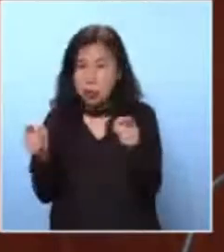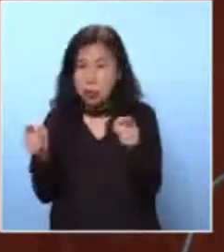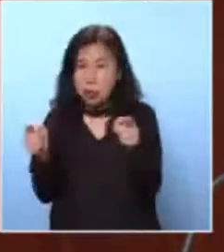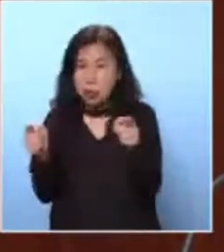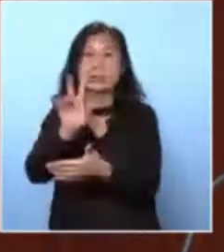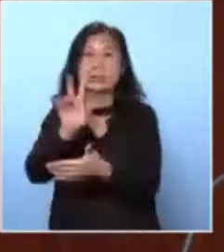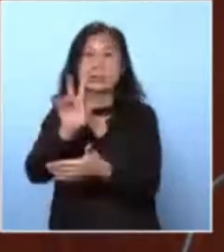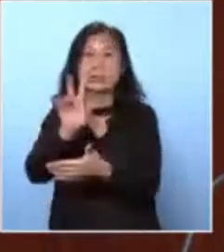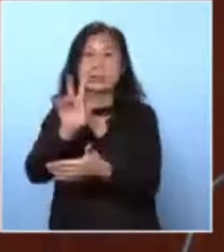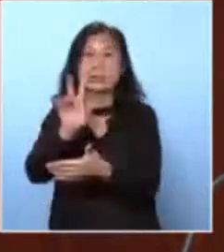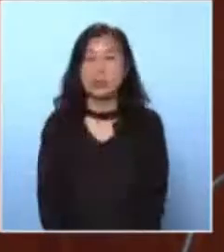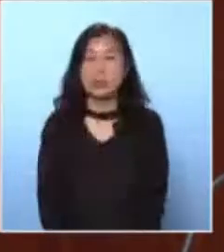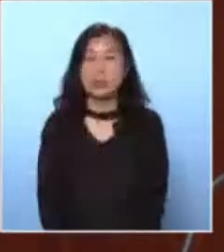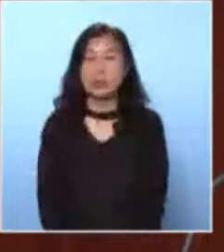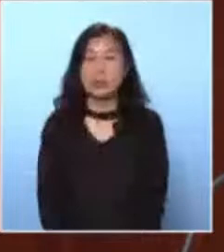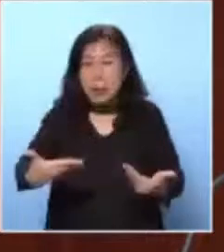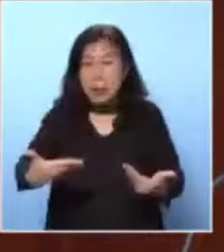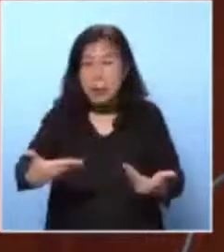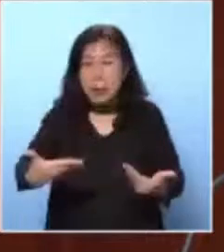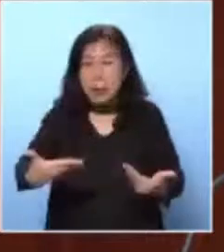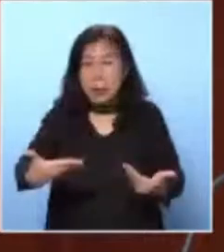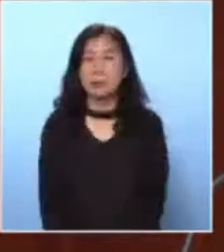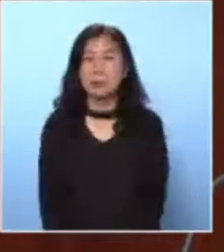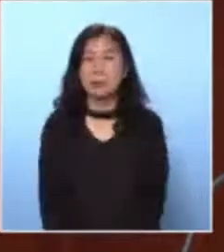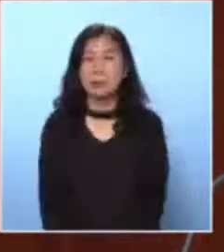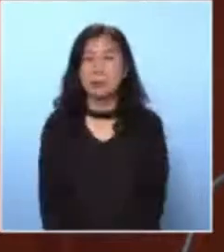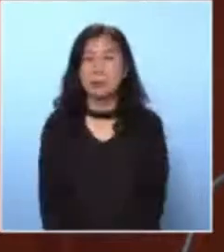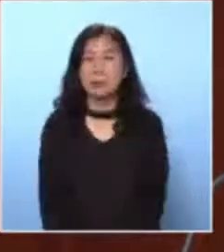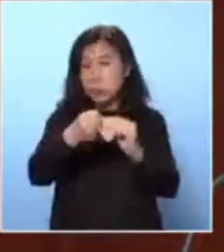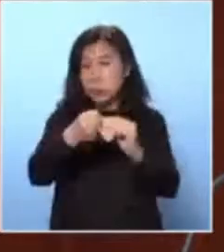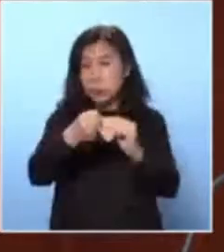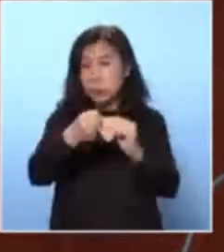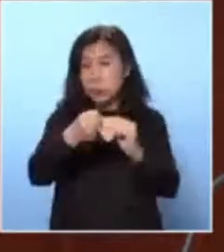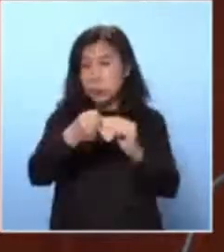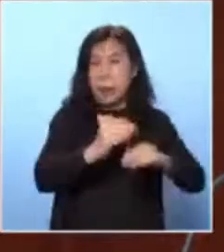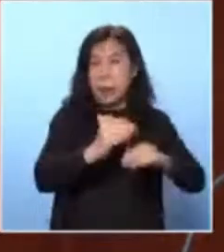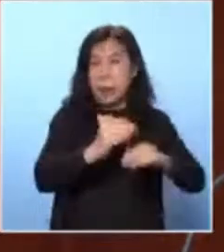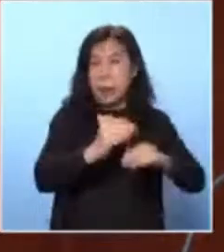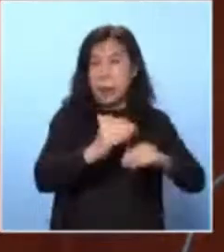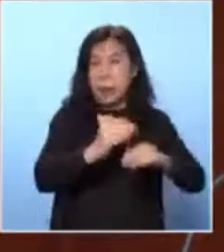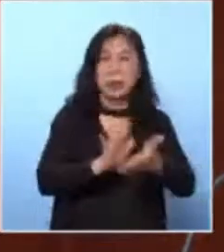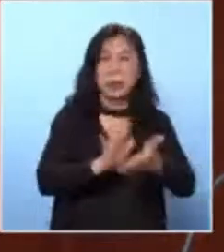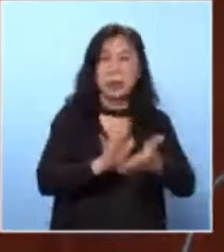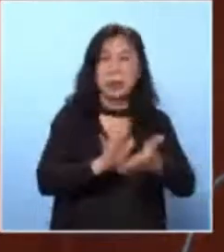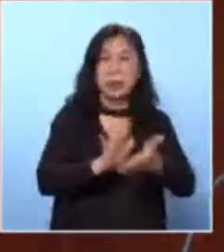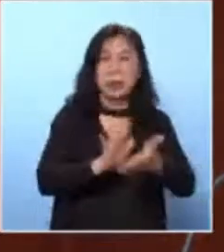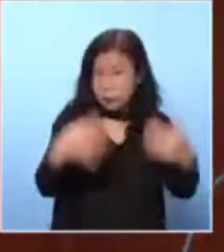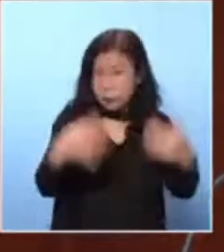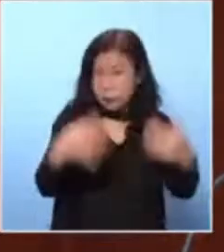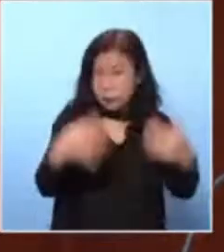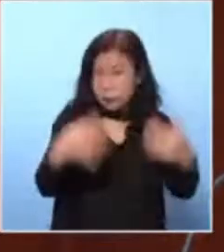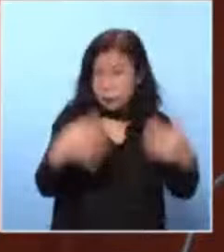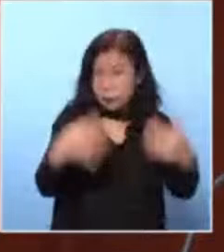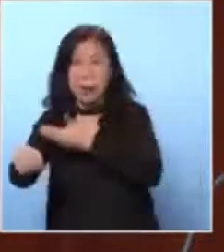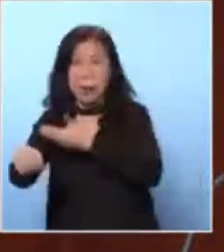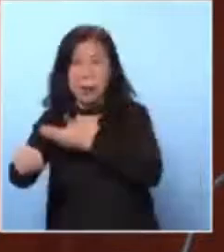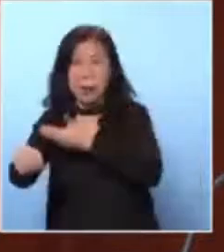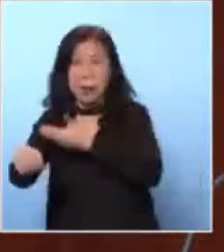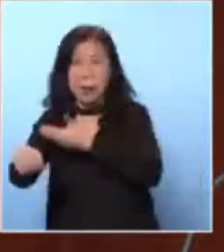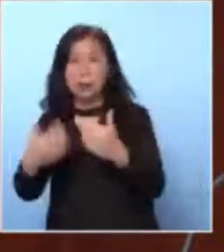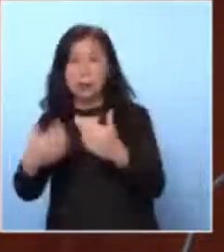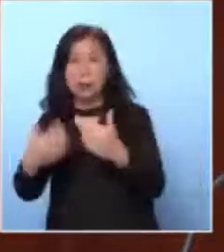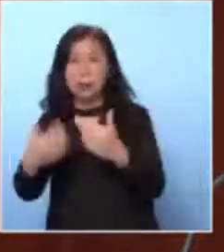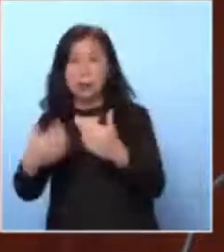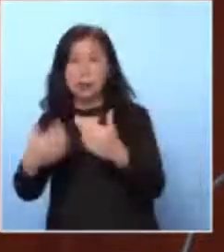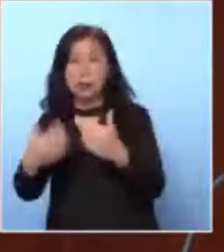(SSD) from 3 years to 2 years. In other words, if a property owner disposes of his or her property 2 years after